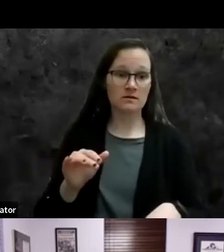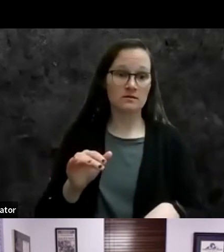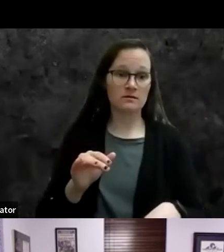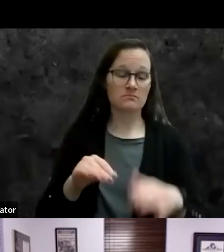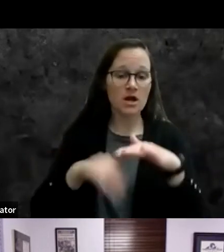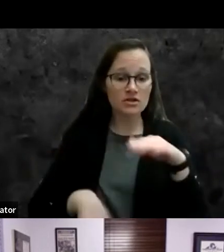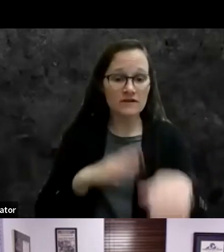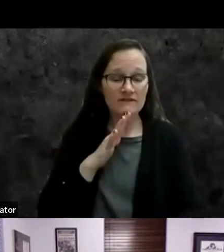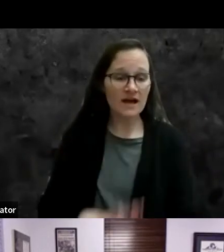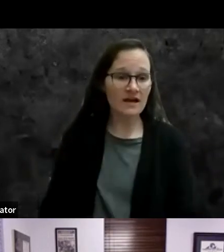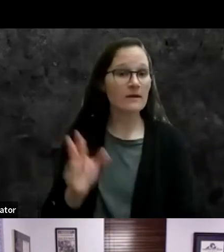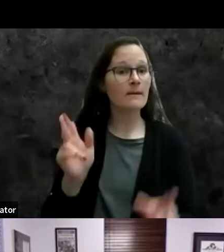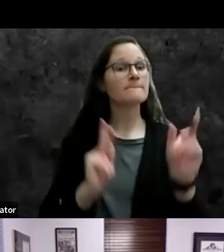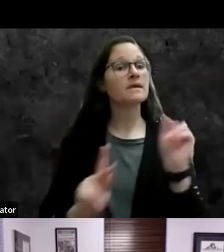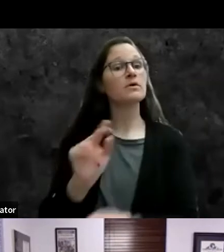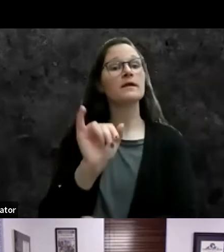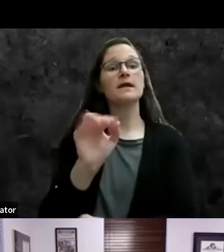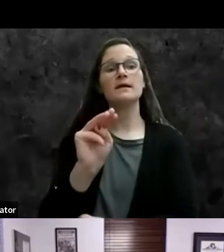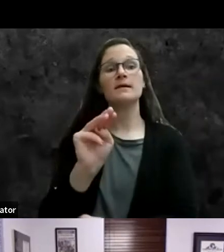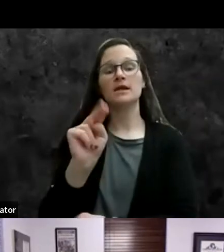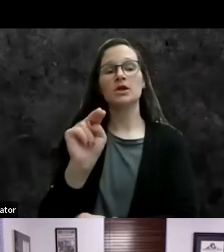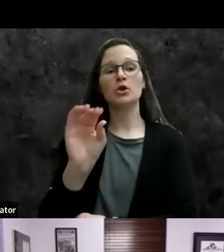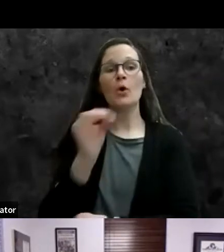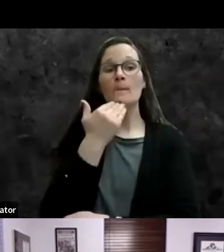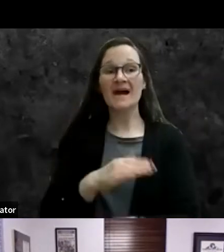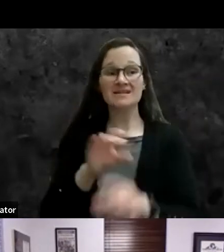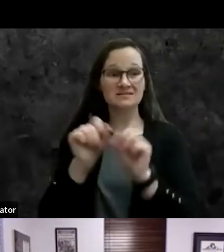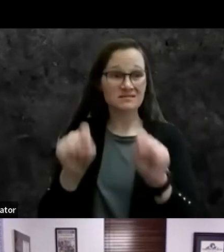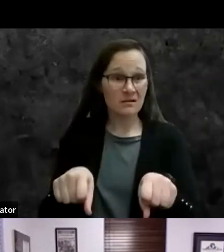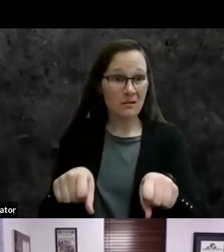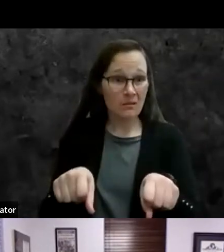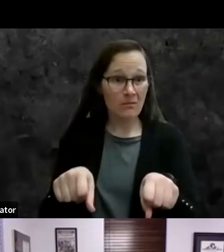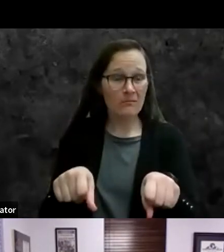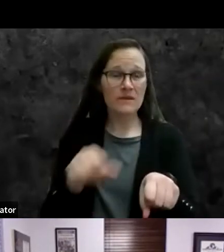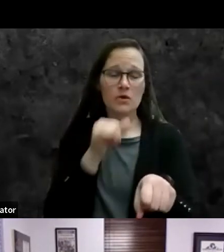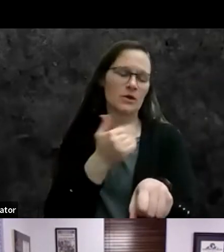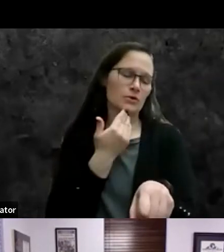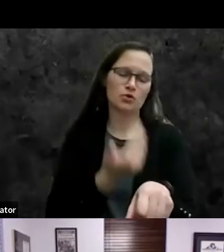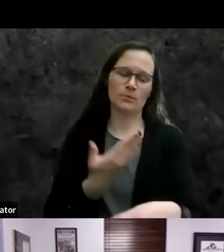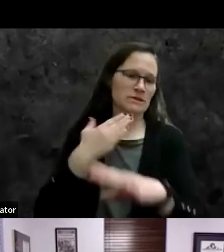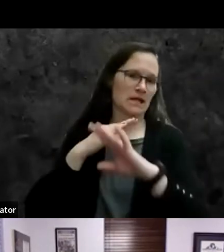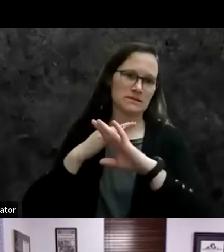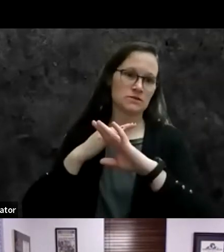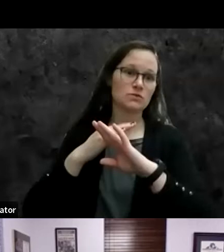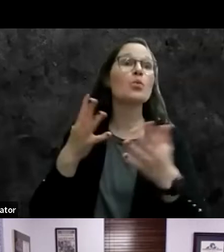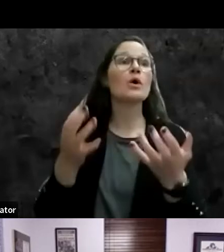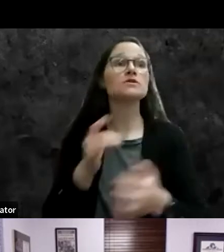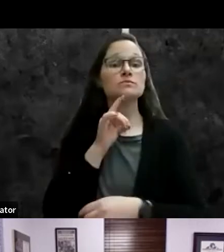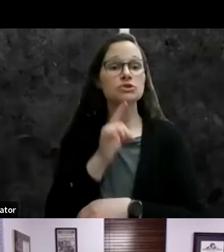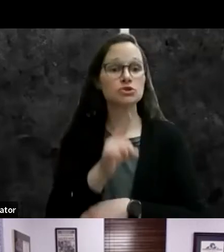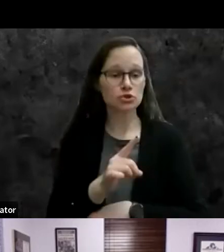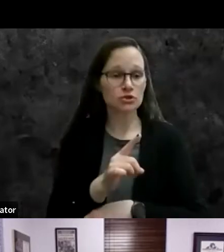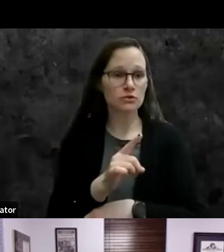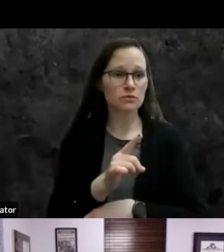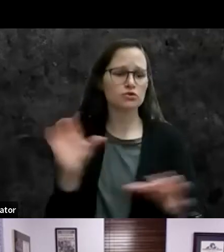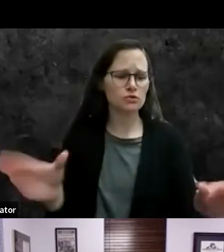are either can't be vaccinated or maybe vaccinated but not well protected. And so we want to do everything possible to